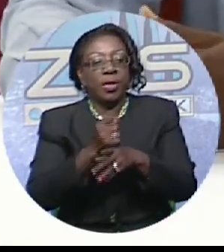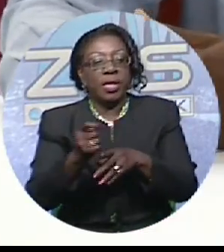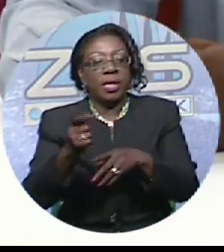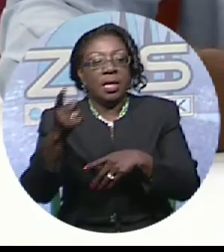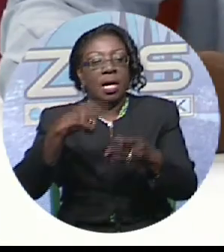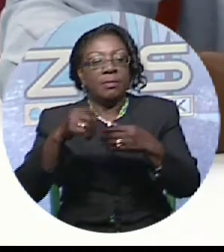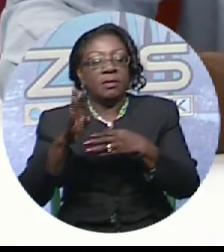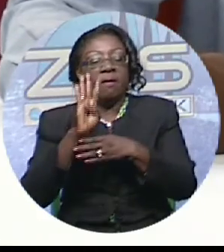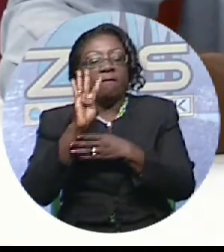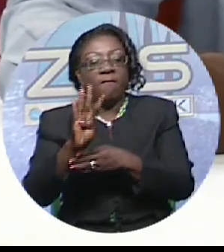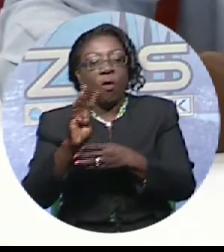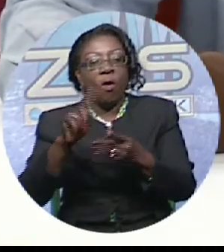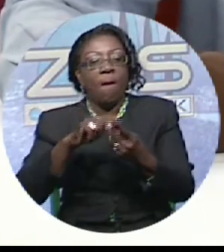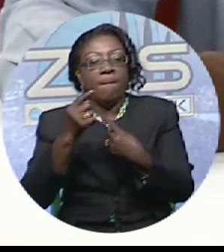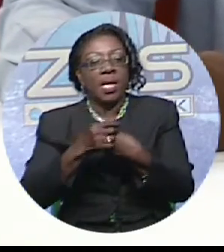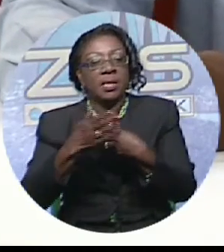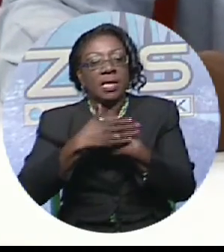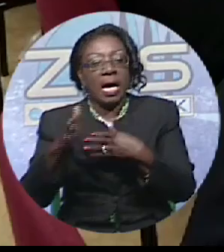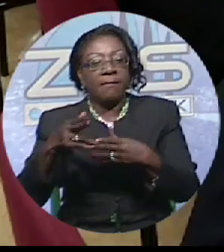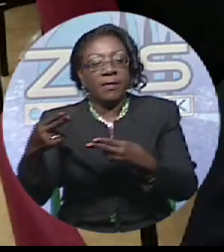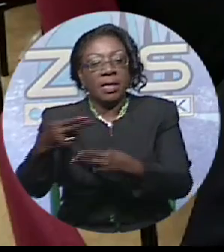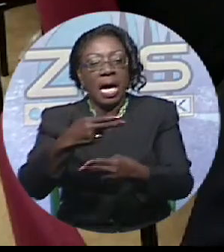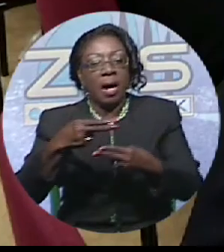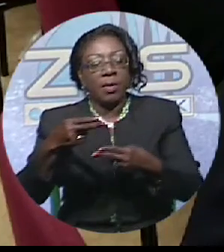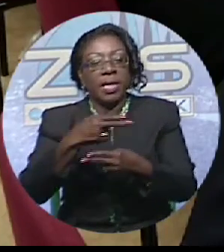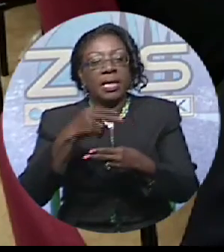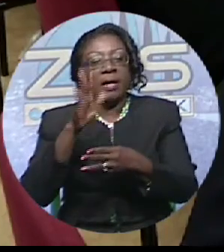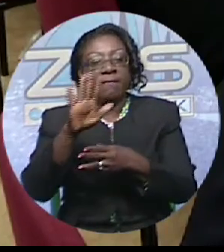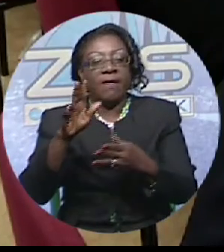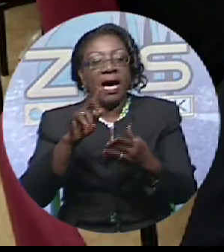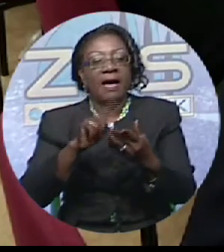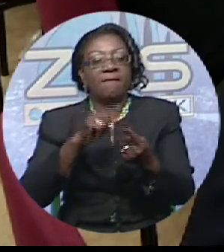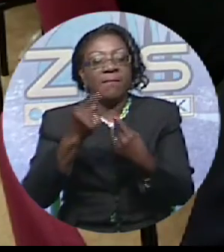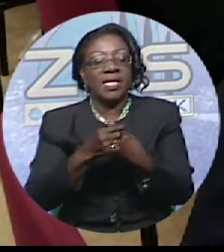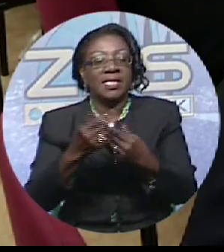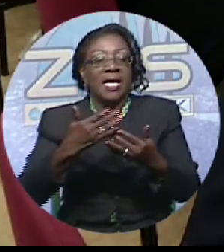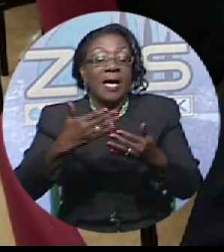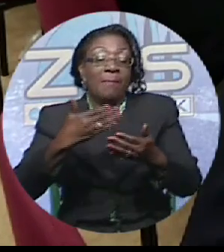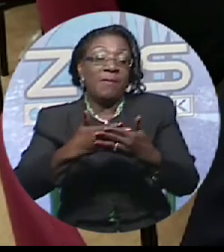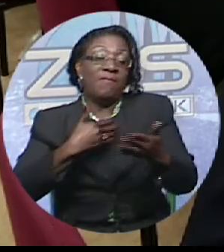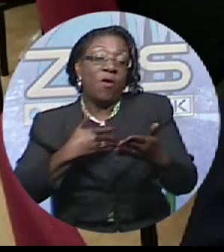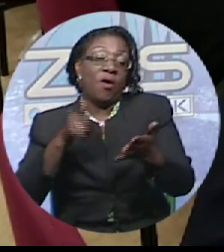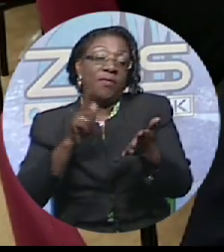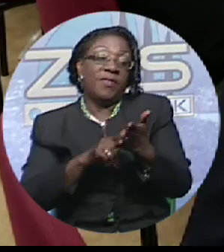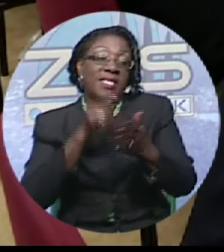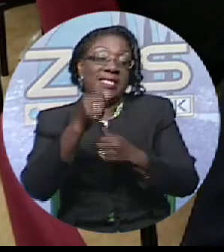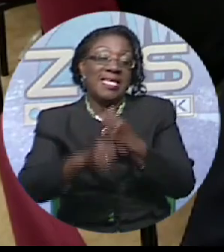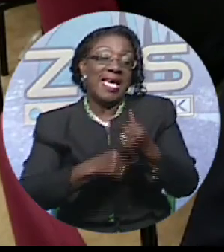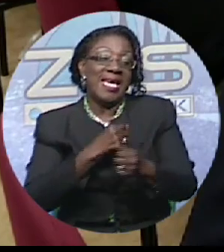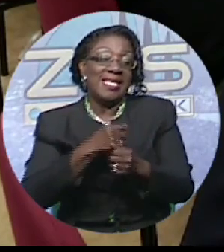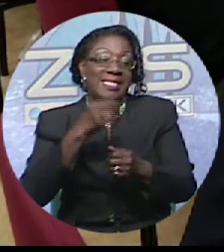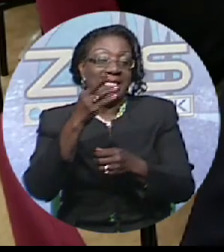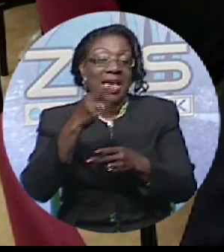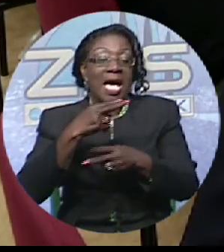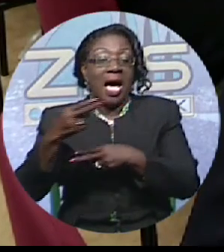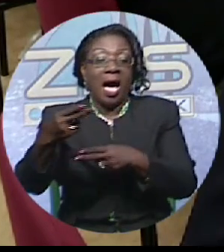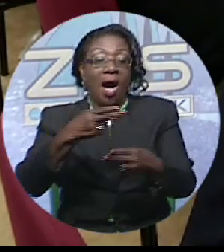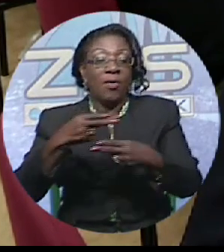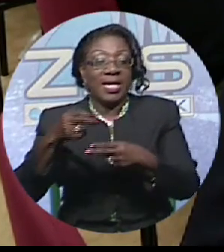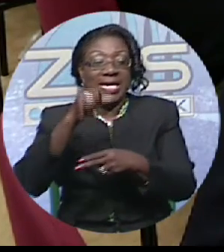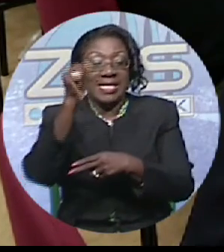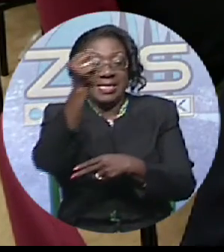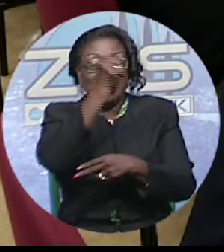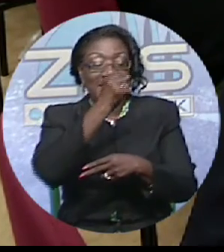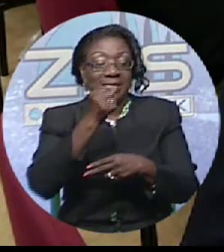4 months following Hurricane Joaquin and 5 months ahead of the 2016 hurricane season, which begins June 1st.